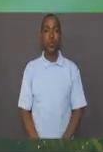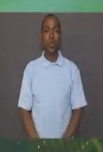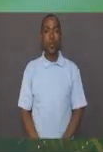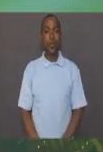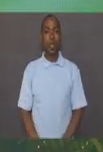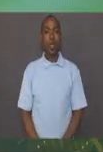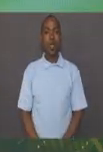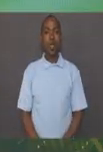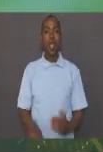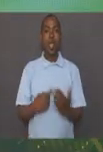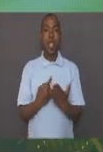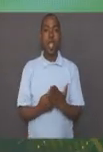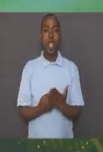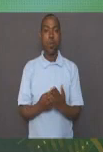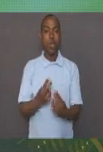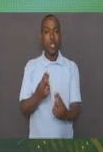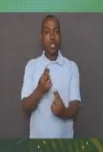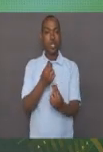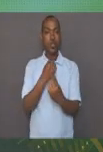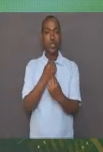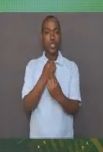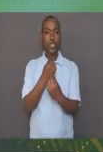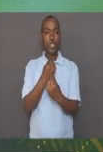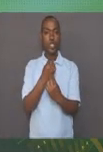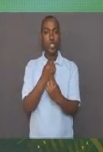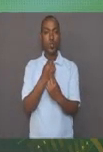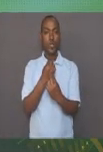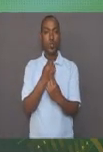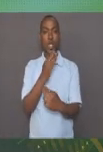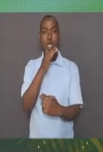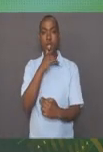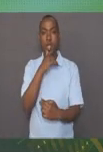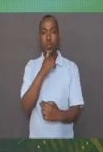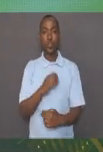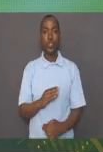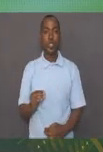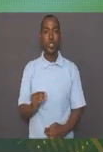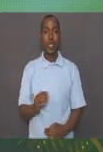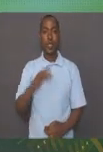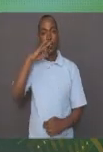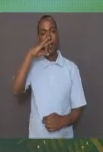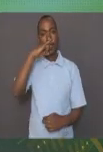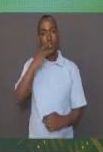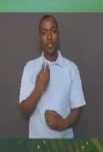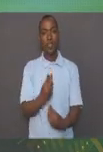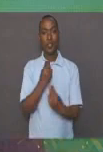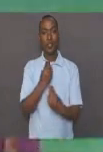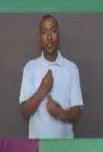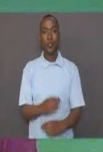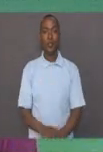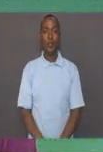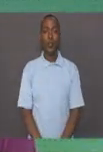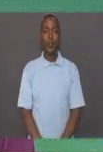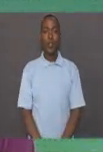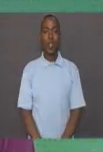issues that concern the nutritional state of mothers and babies.